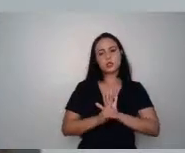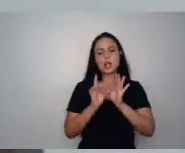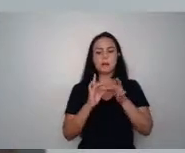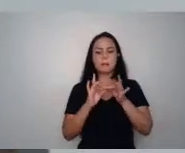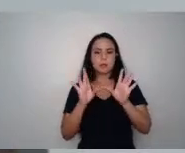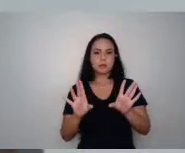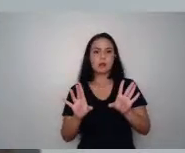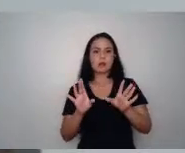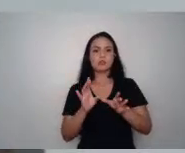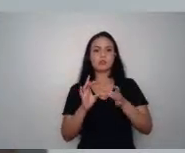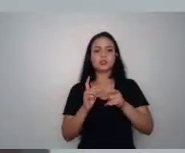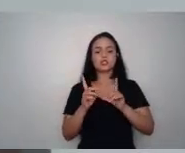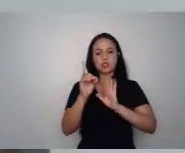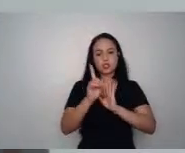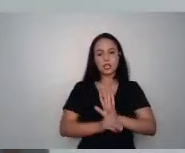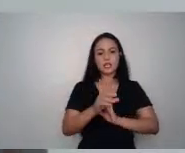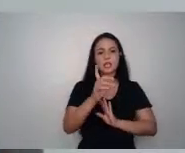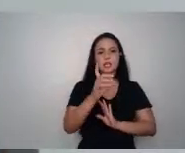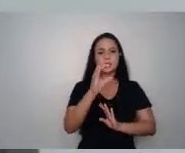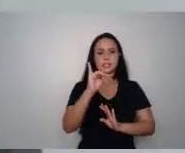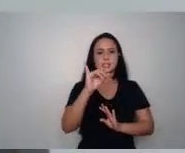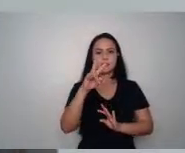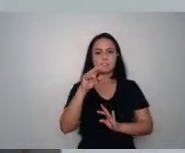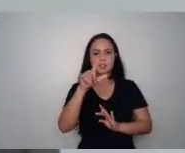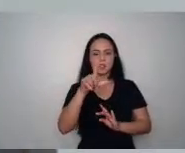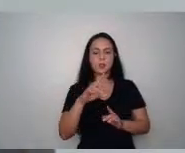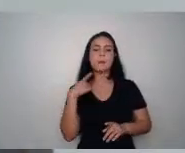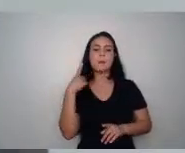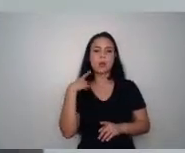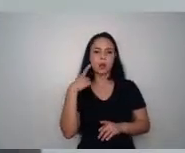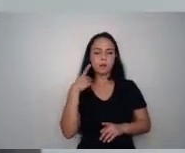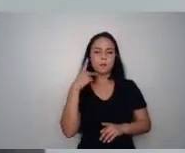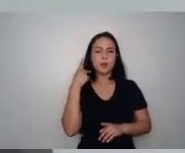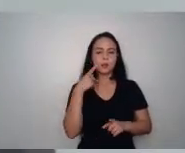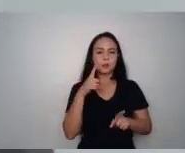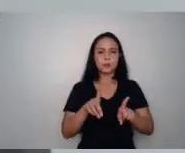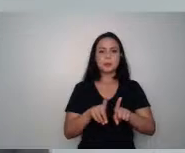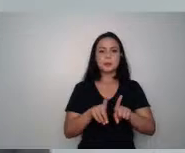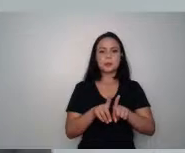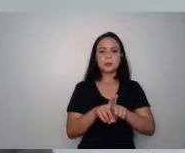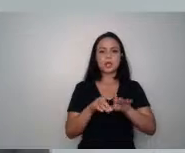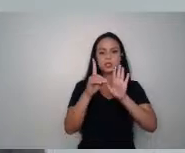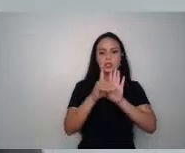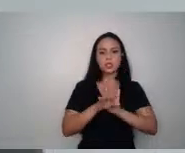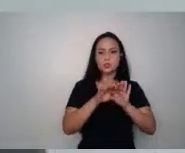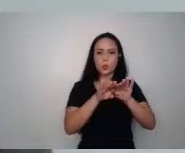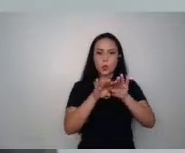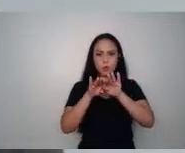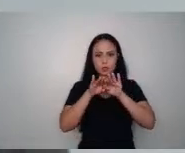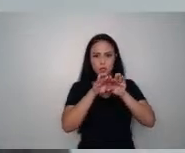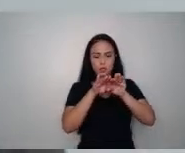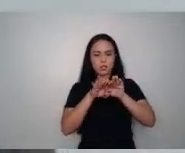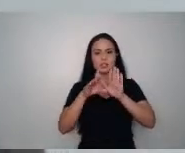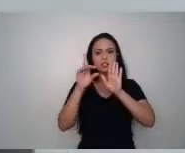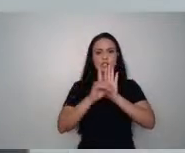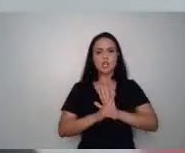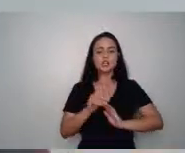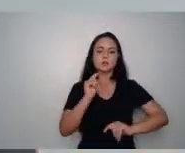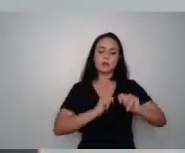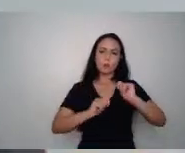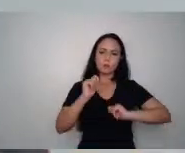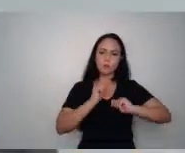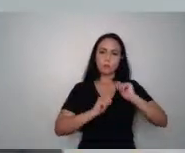on liberty, on civil rights, the political rights, the ones that are second rights, the